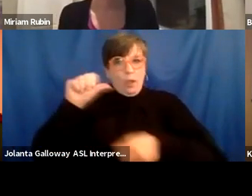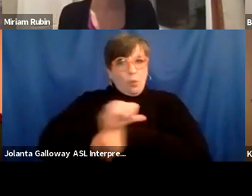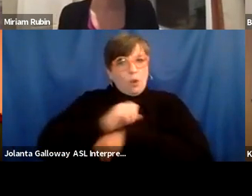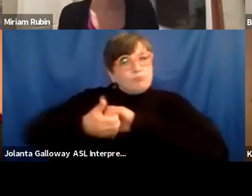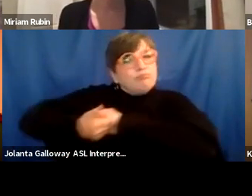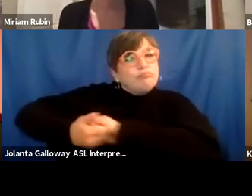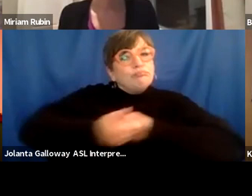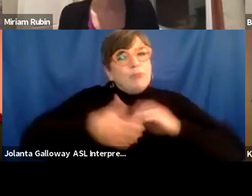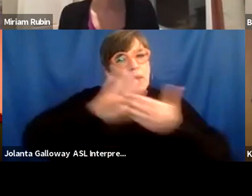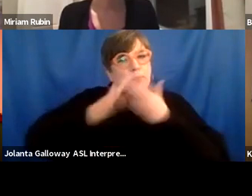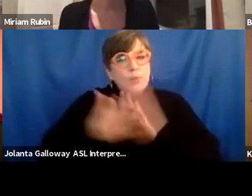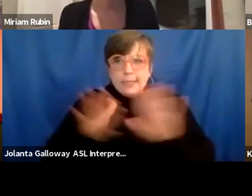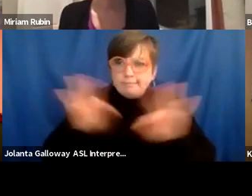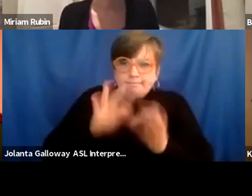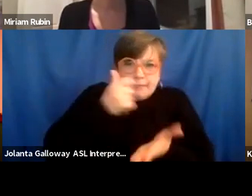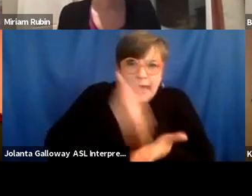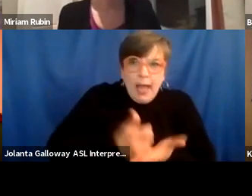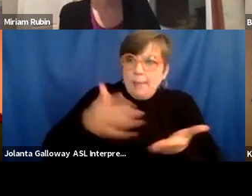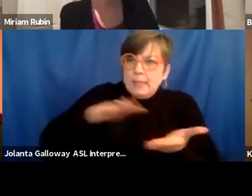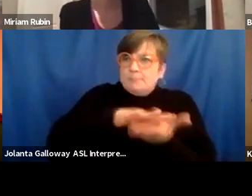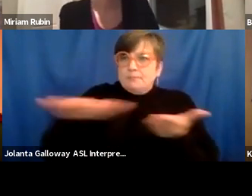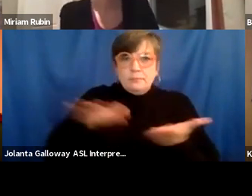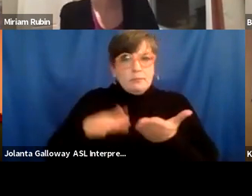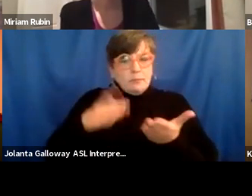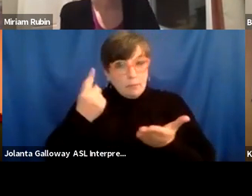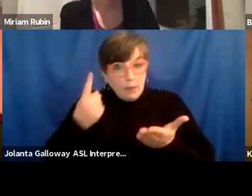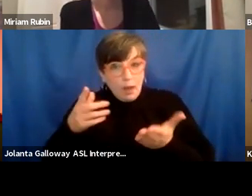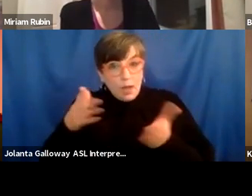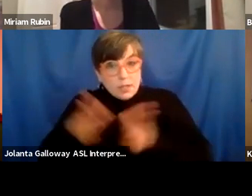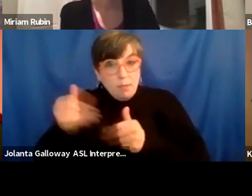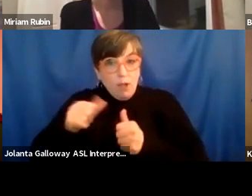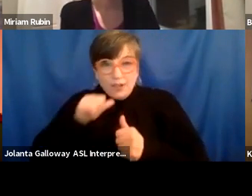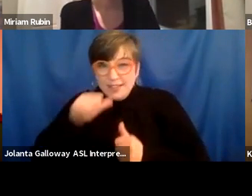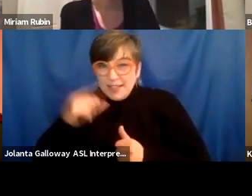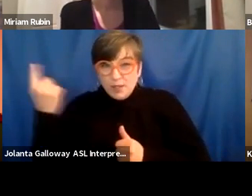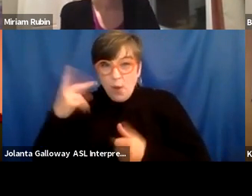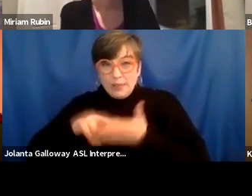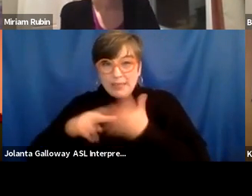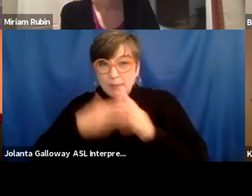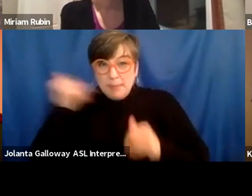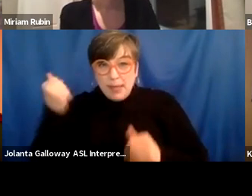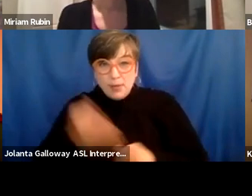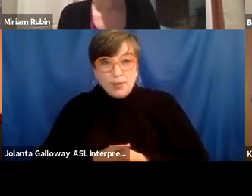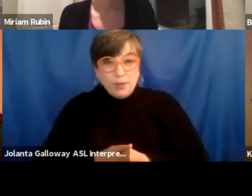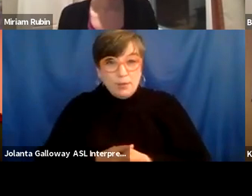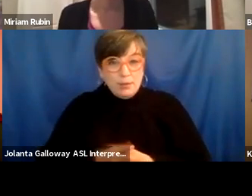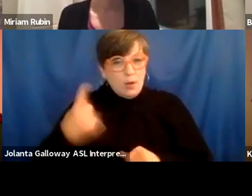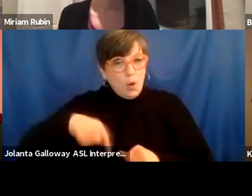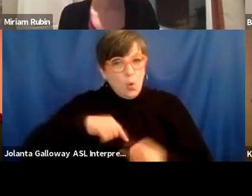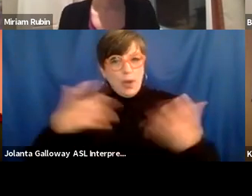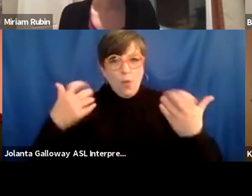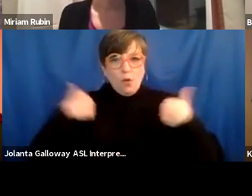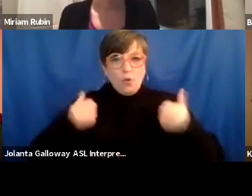them understand that smaller doesn't necessarily mean better. And that we want to have more